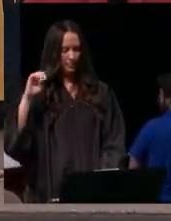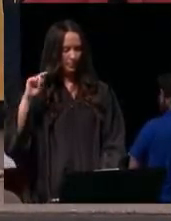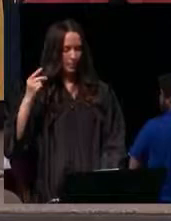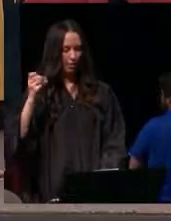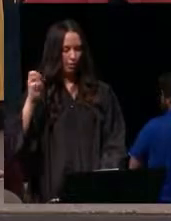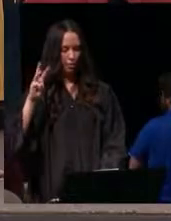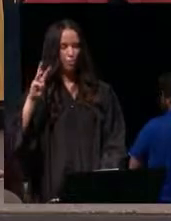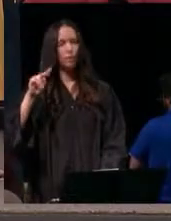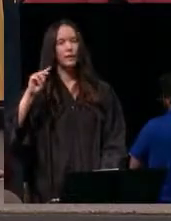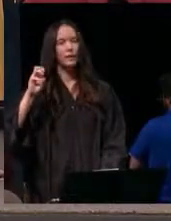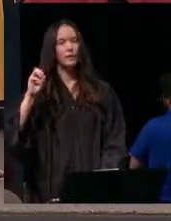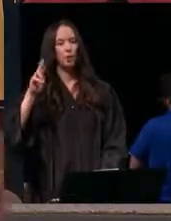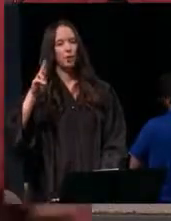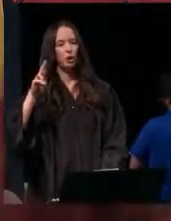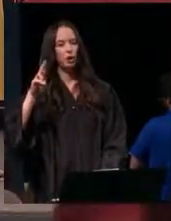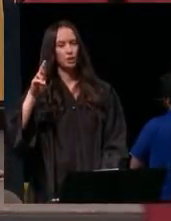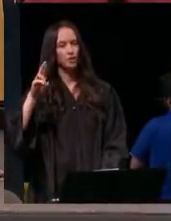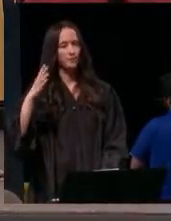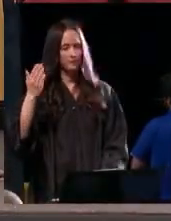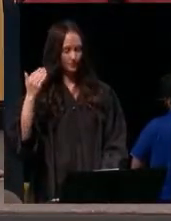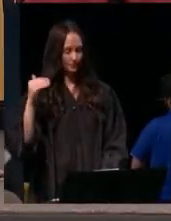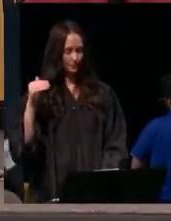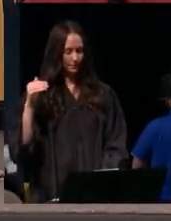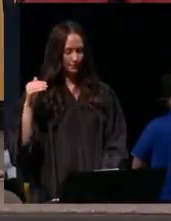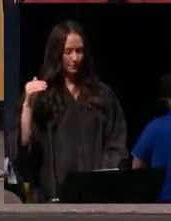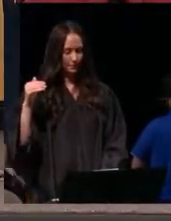Matthew Niemer.